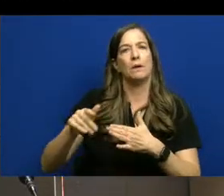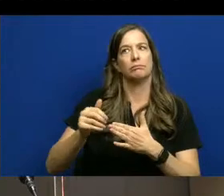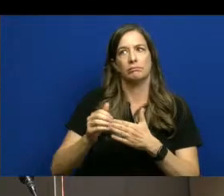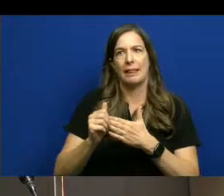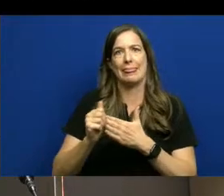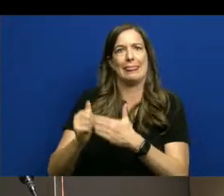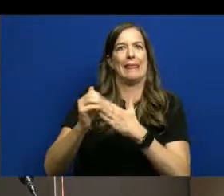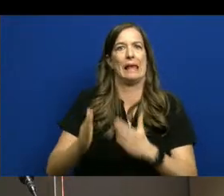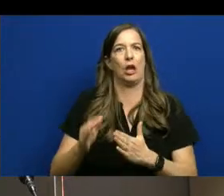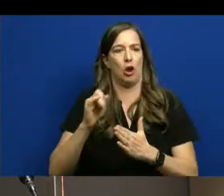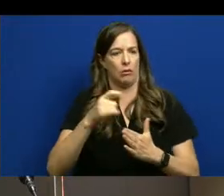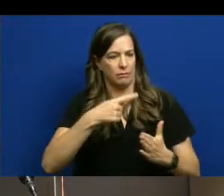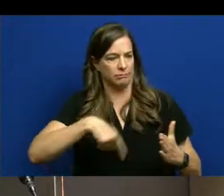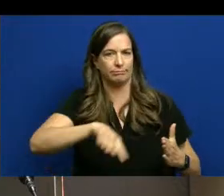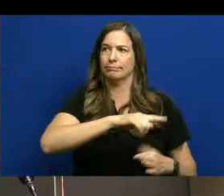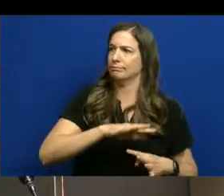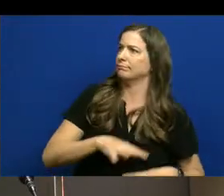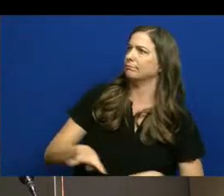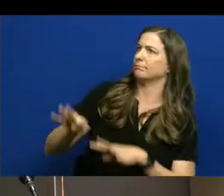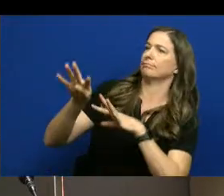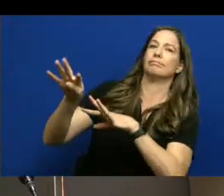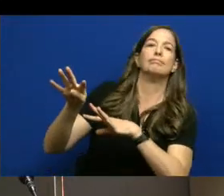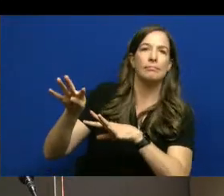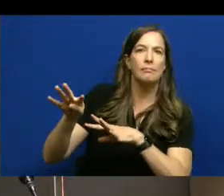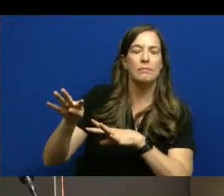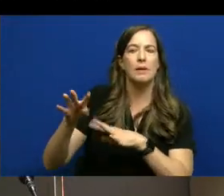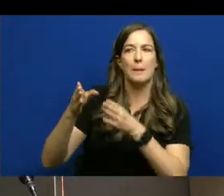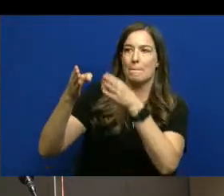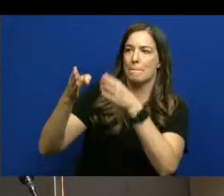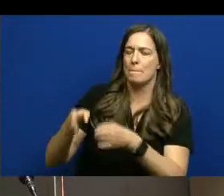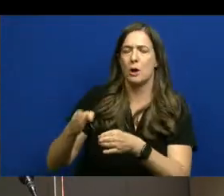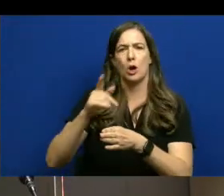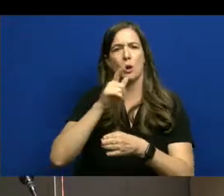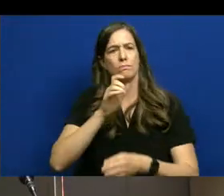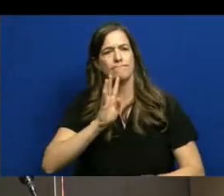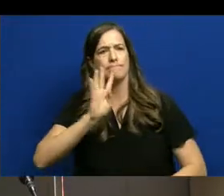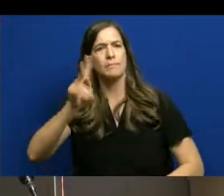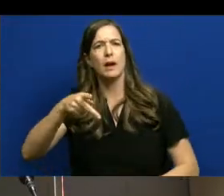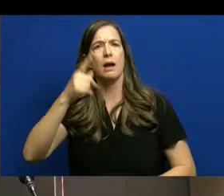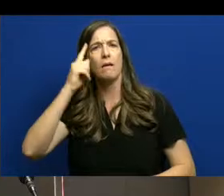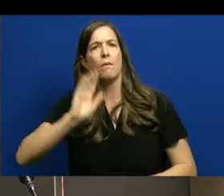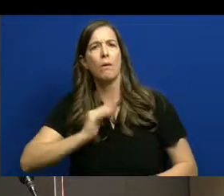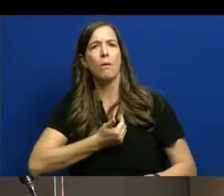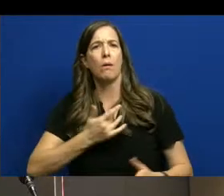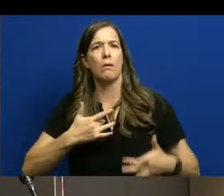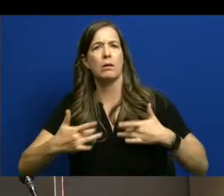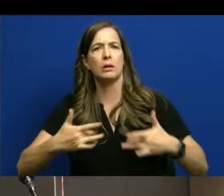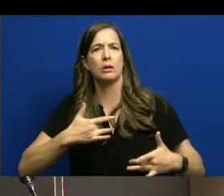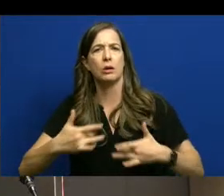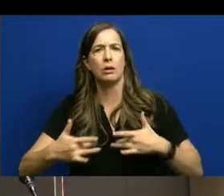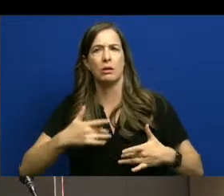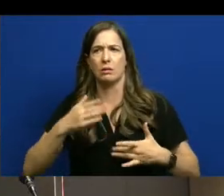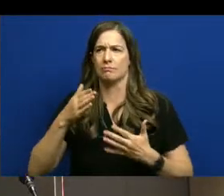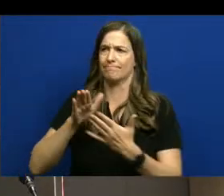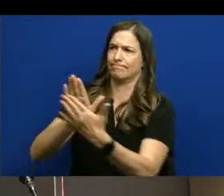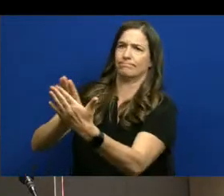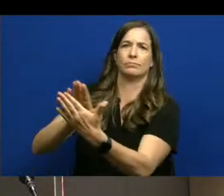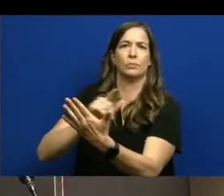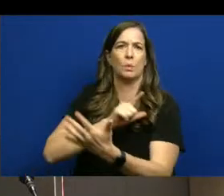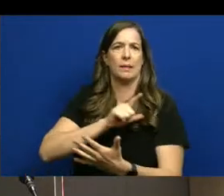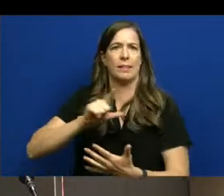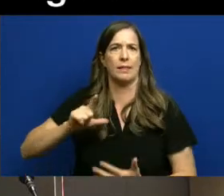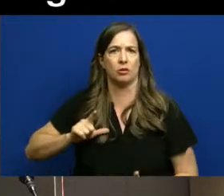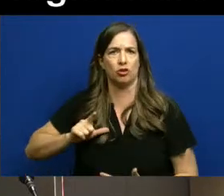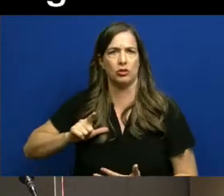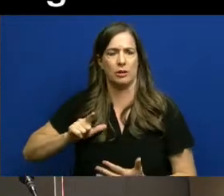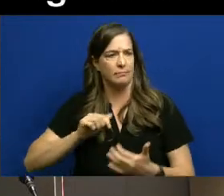communities. This is someone who voices our concerns at the legislature and